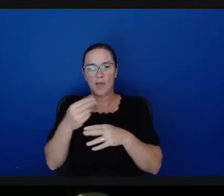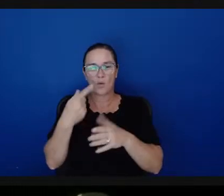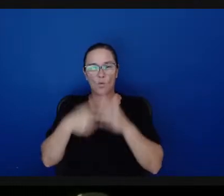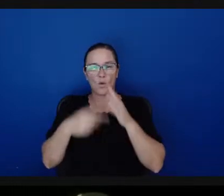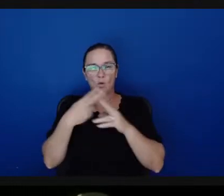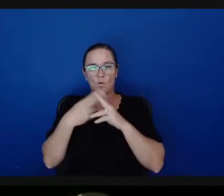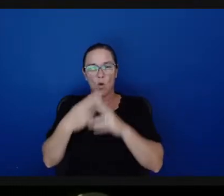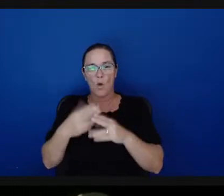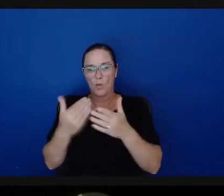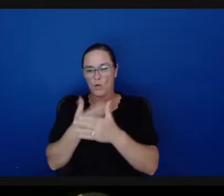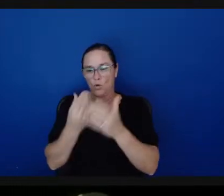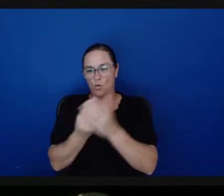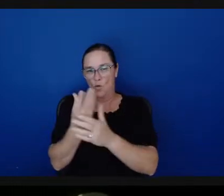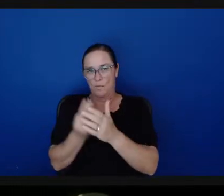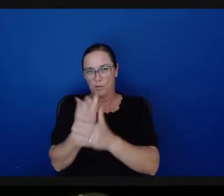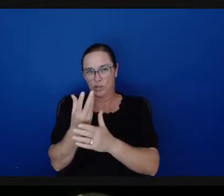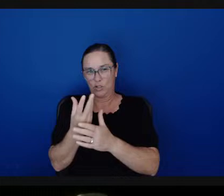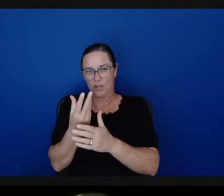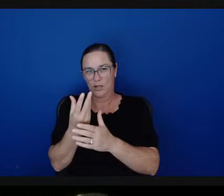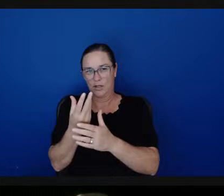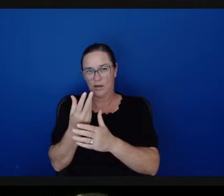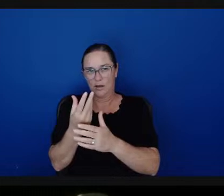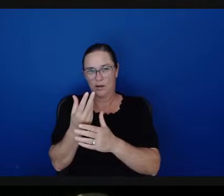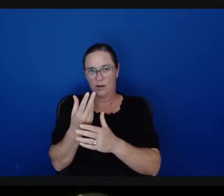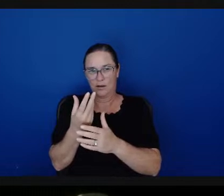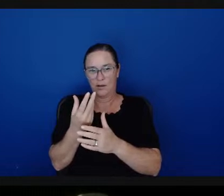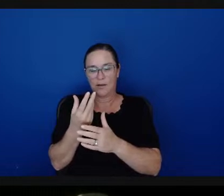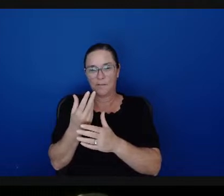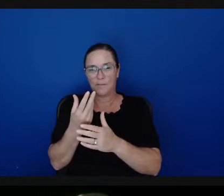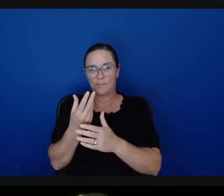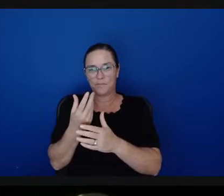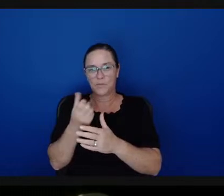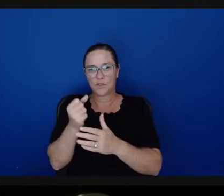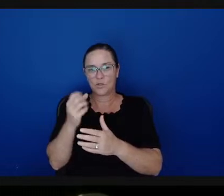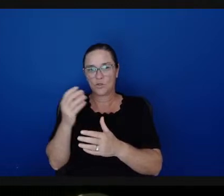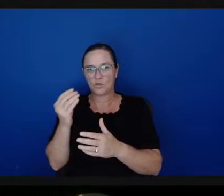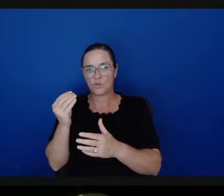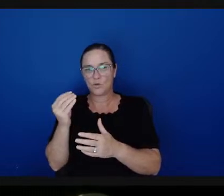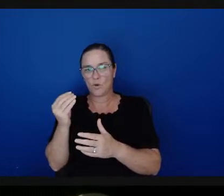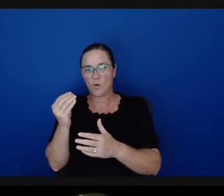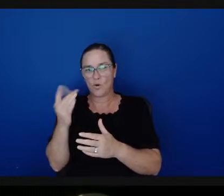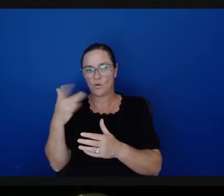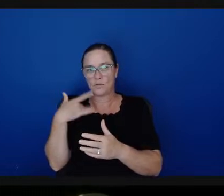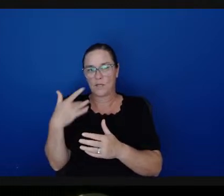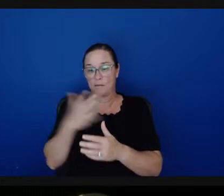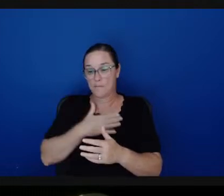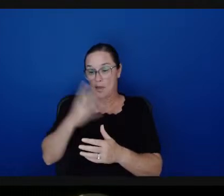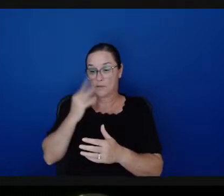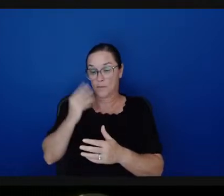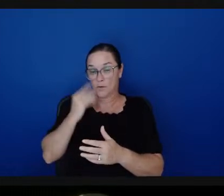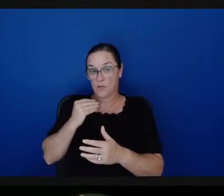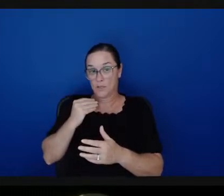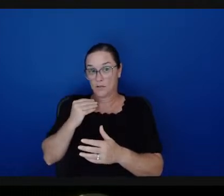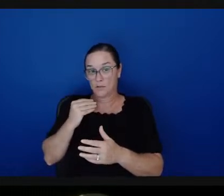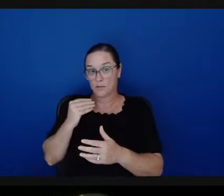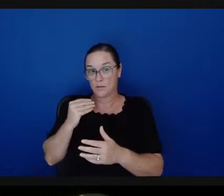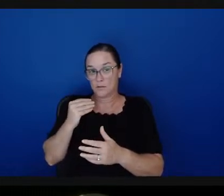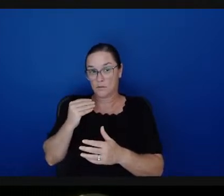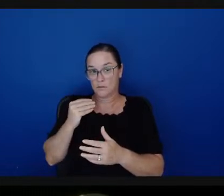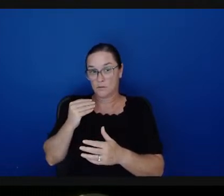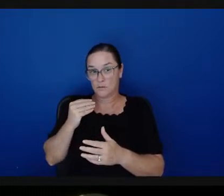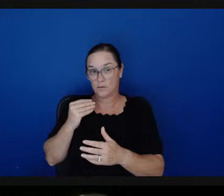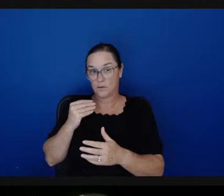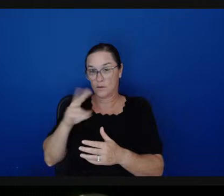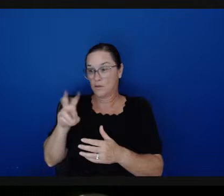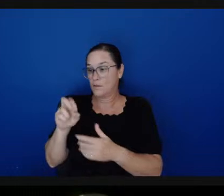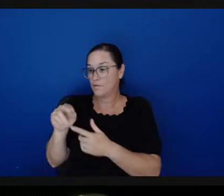new eruption phase of the current one. So usually, in my experience, the